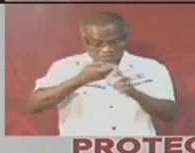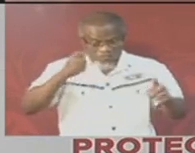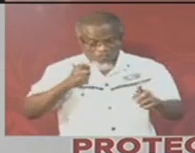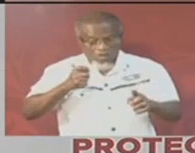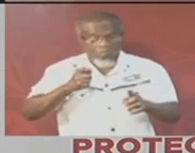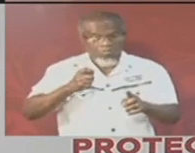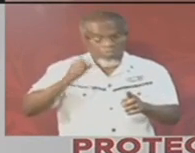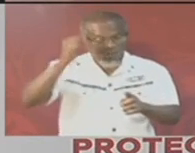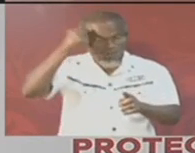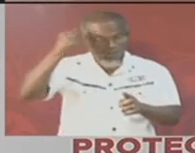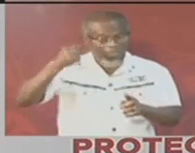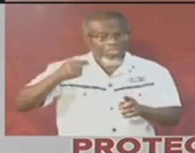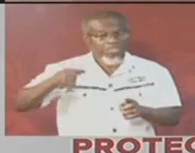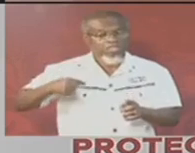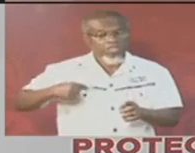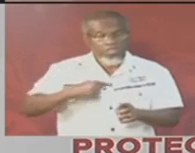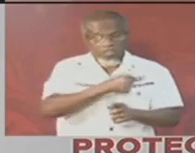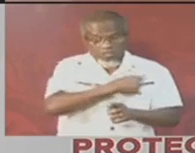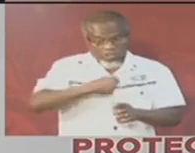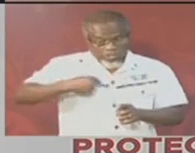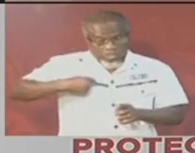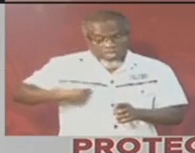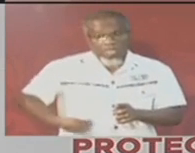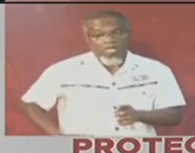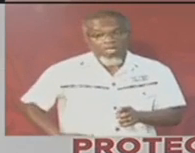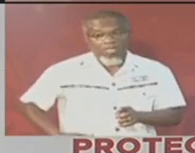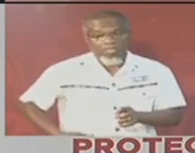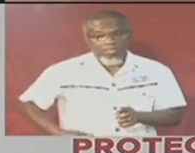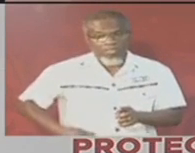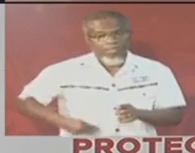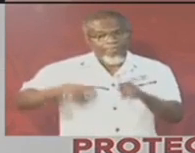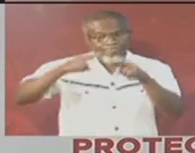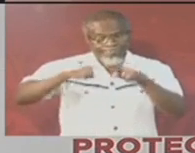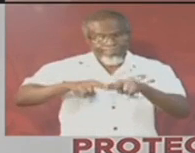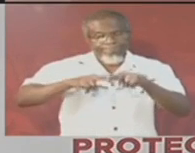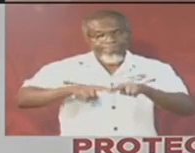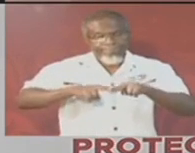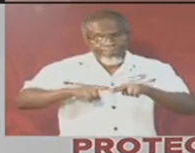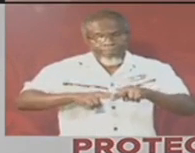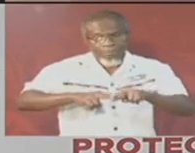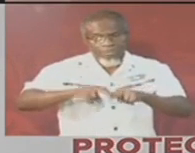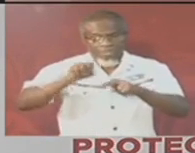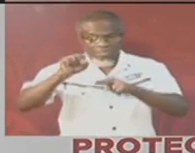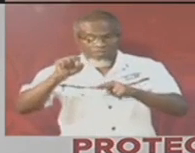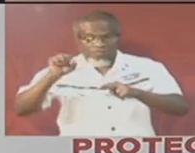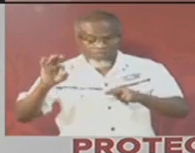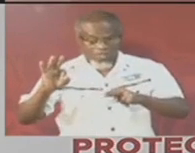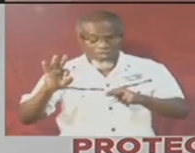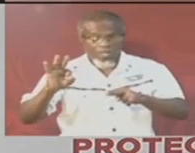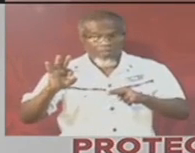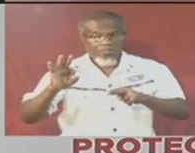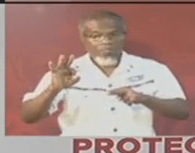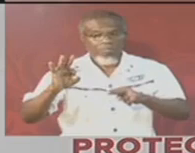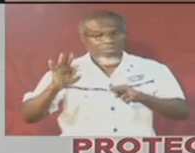again, it is still predicated on the Sinopharm vaccine receiving its EUL